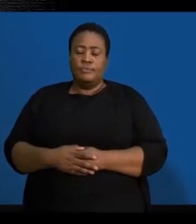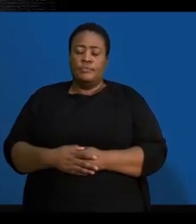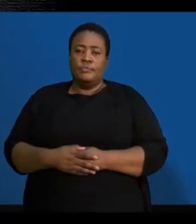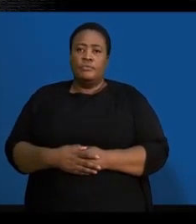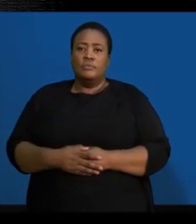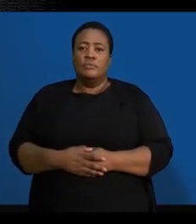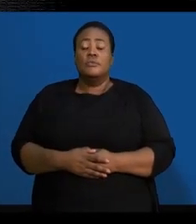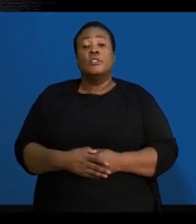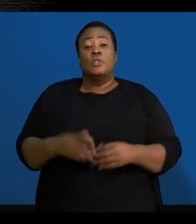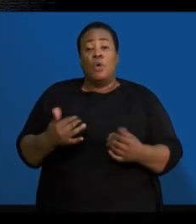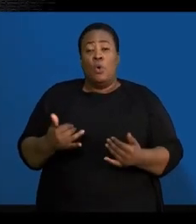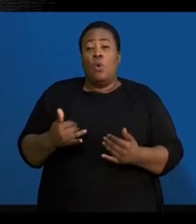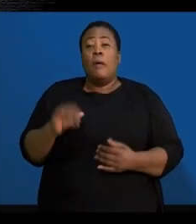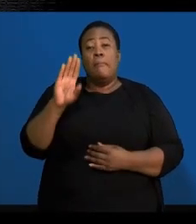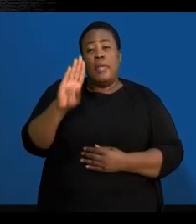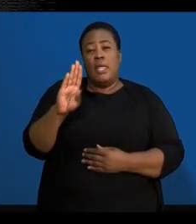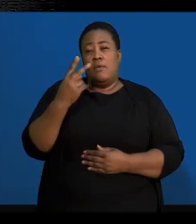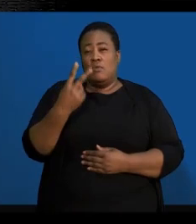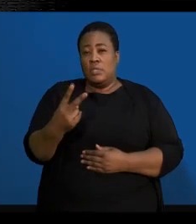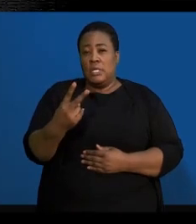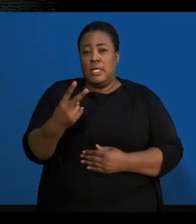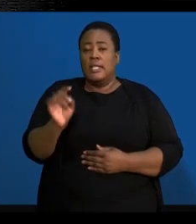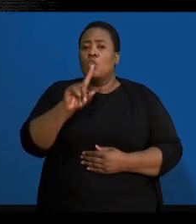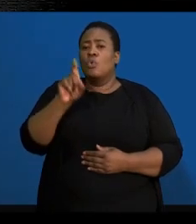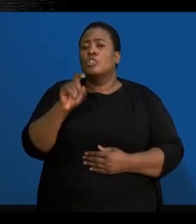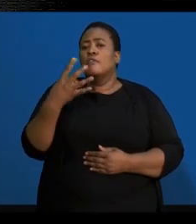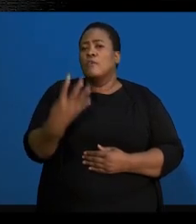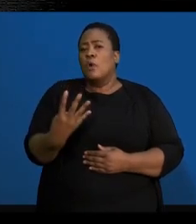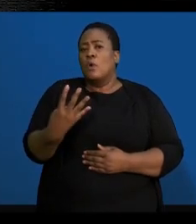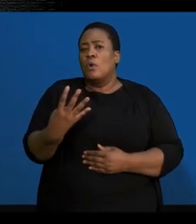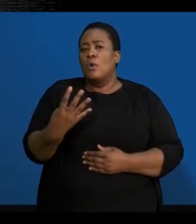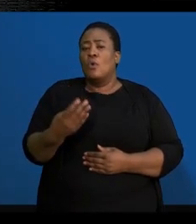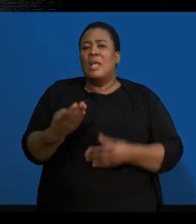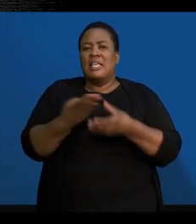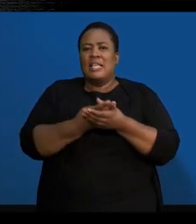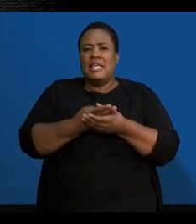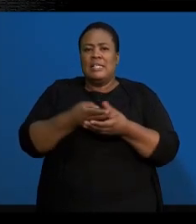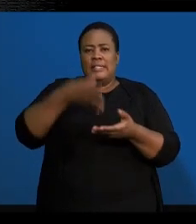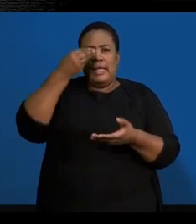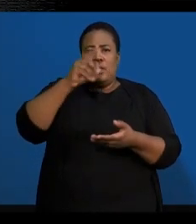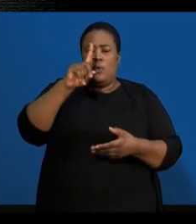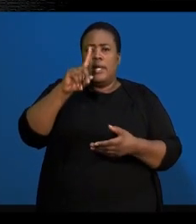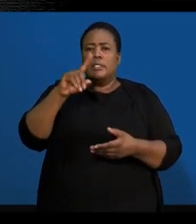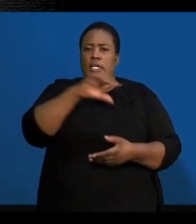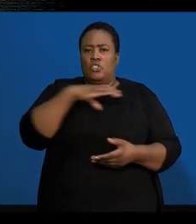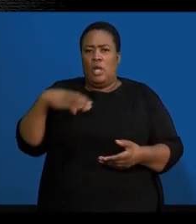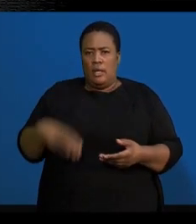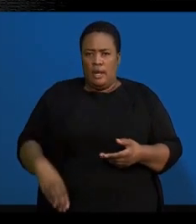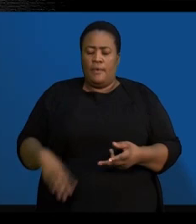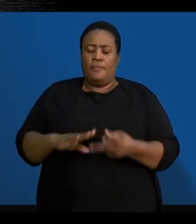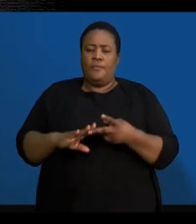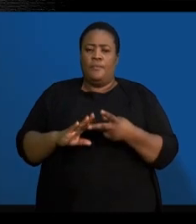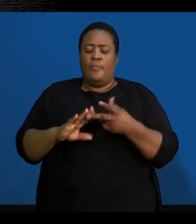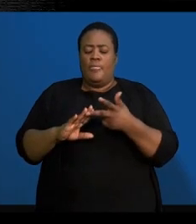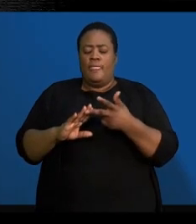So, if you look at Section B, question 4, the case study is China. Question 5, it is independent